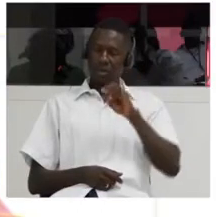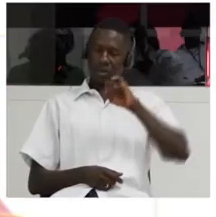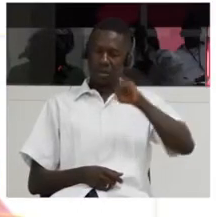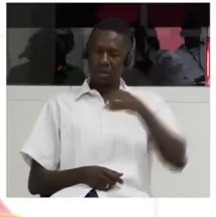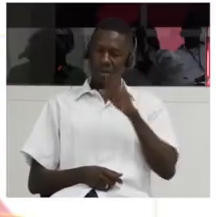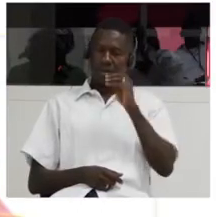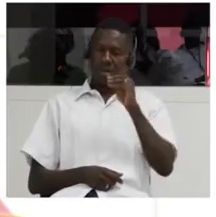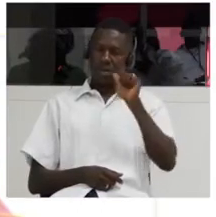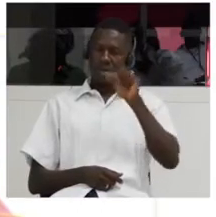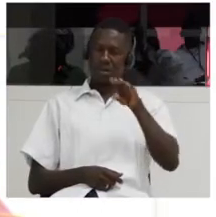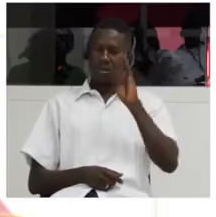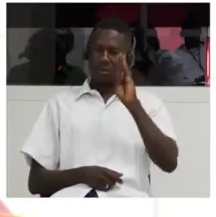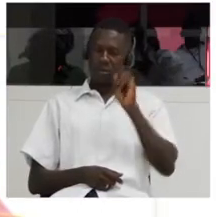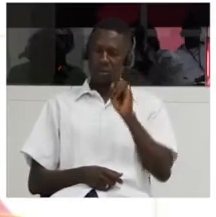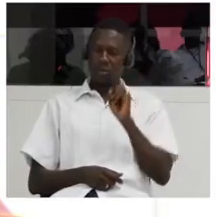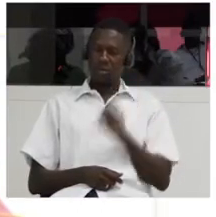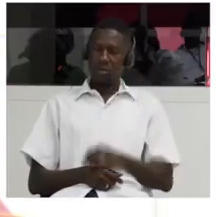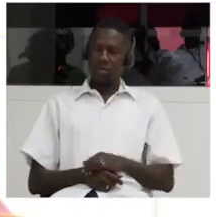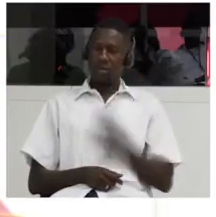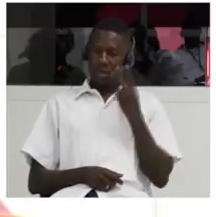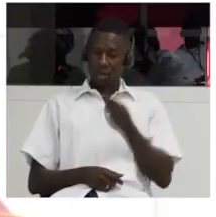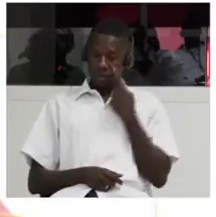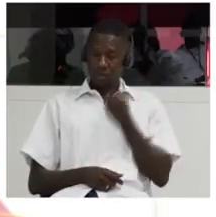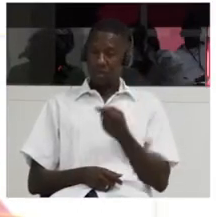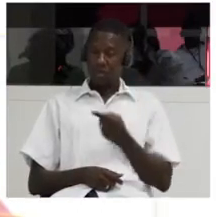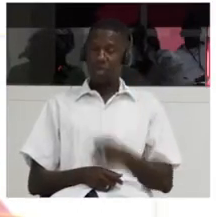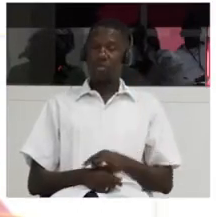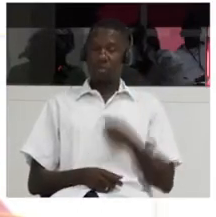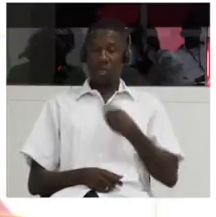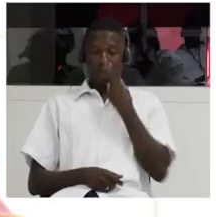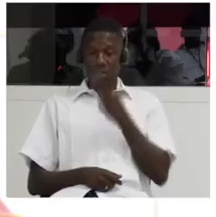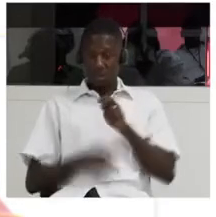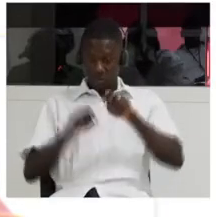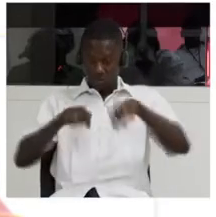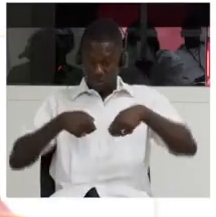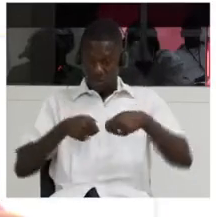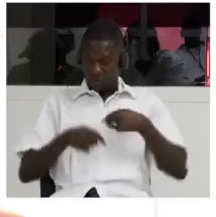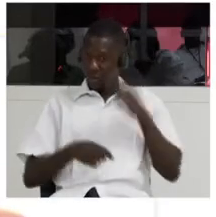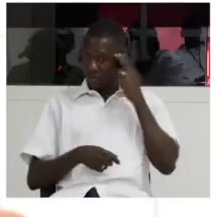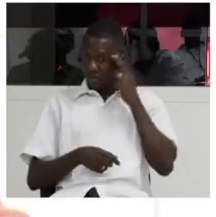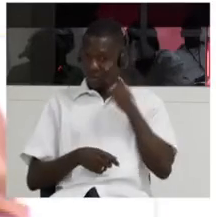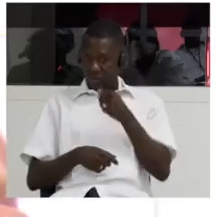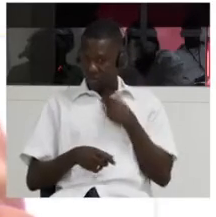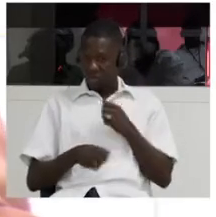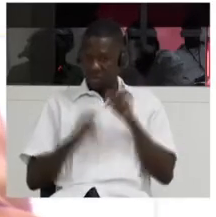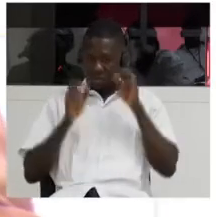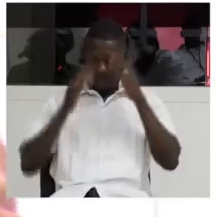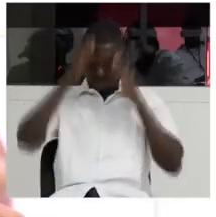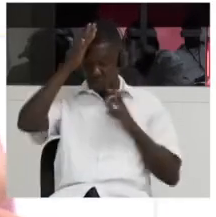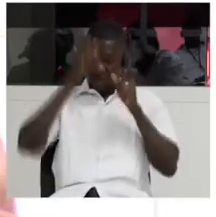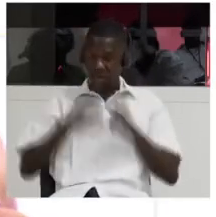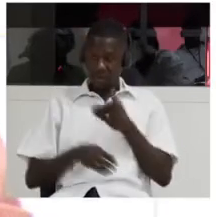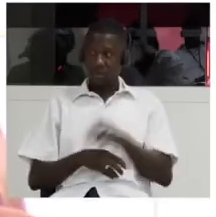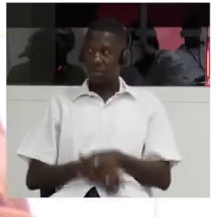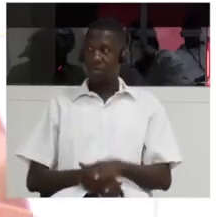I saw a combat boots and I know that this must be a soldier. Where did you see the combat boots? The combat boots was obvious, but